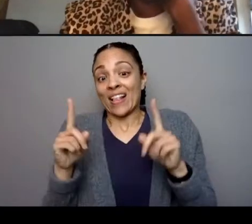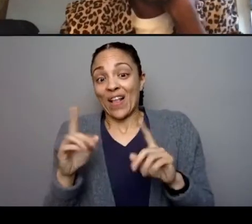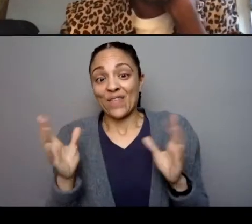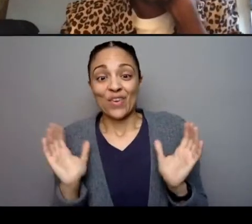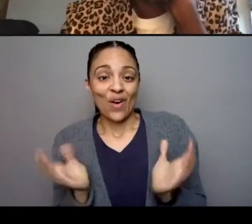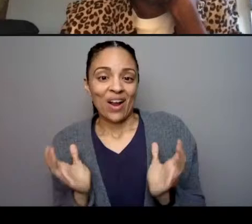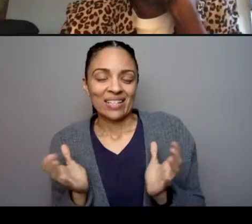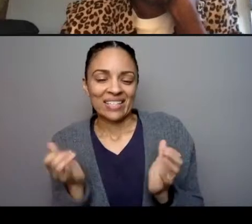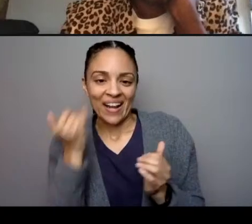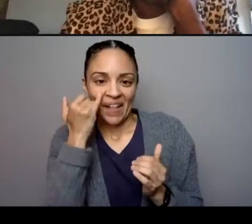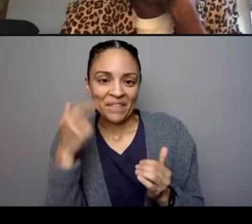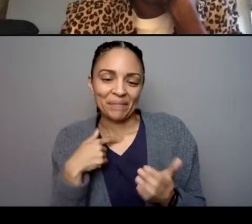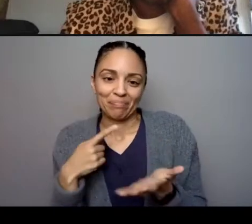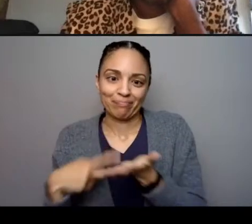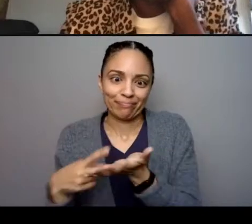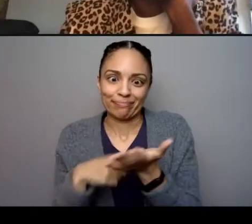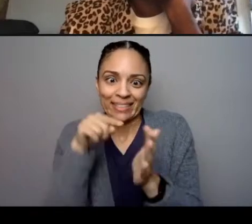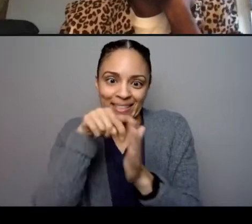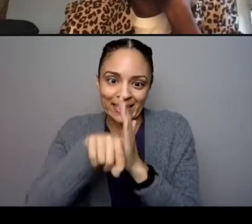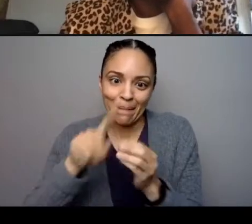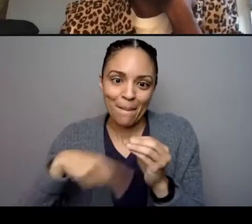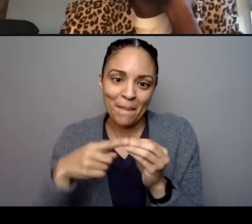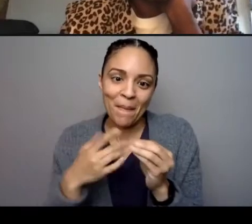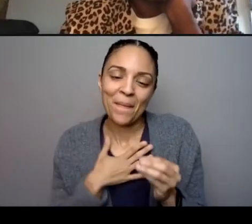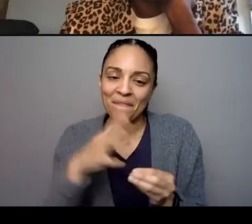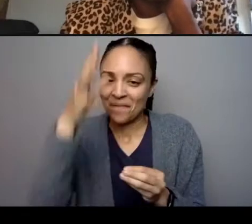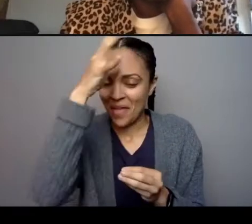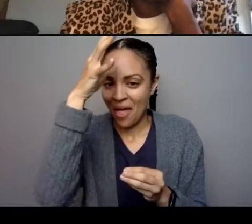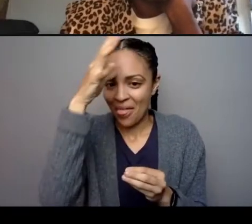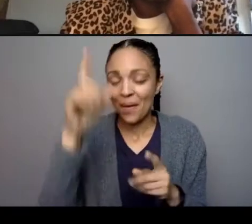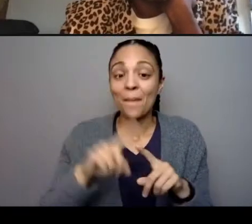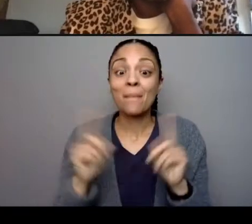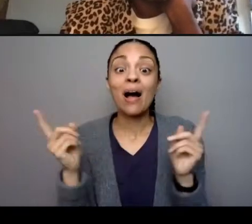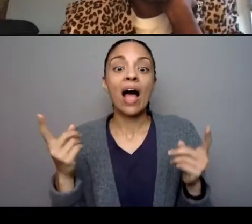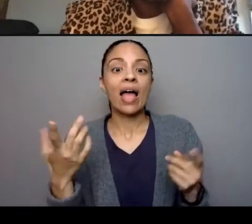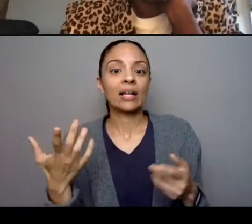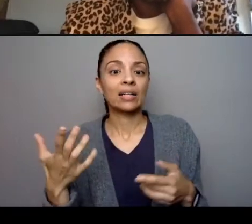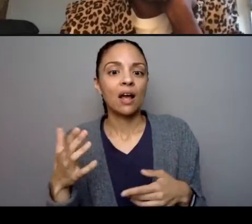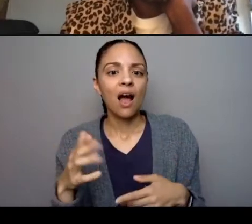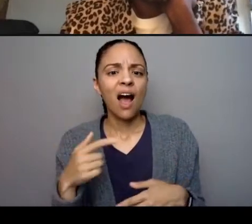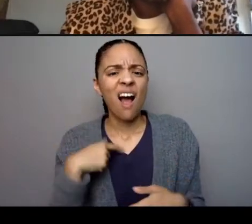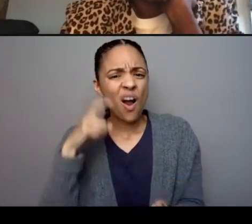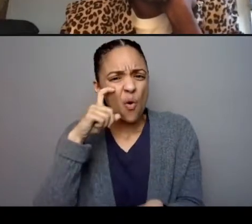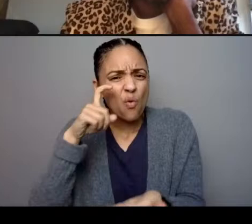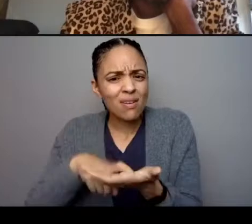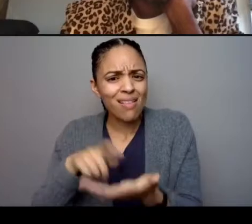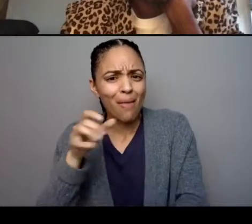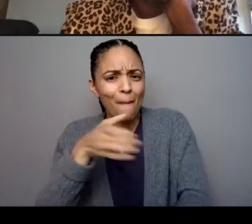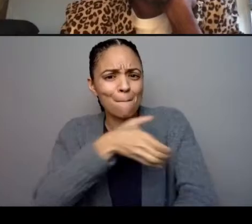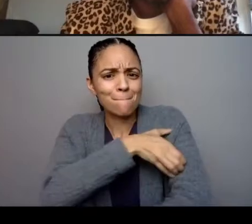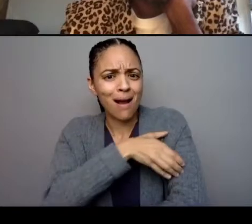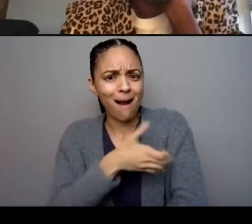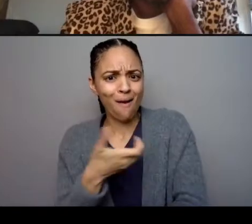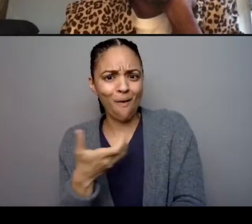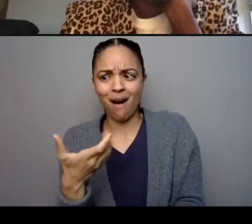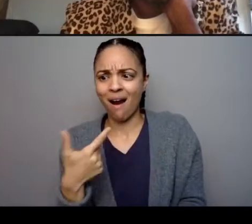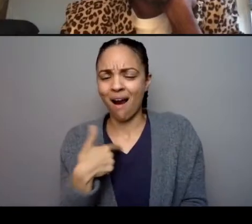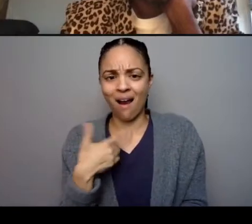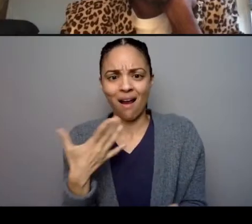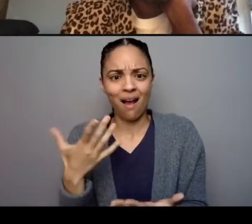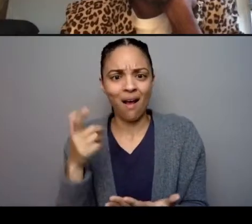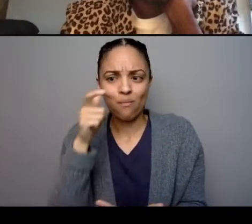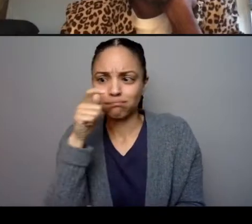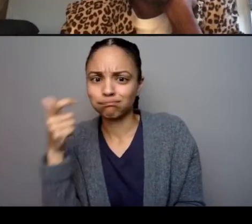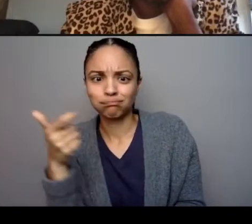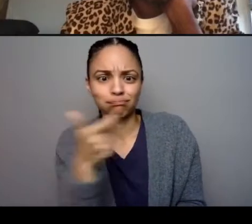my expression and the freedom and understanding the power of that, and therefore always understanding my power in whatever it is that became